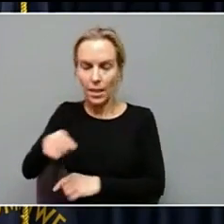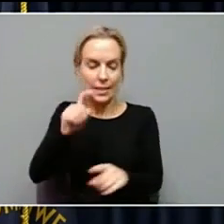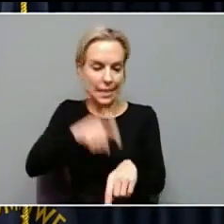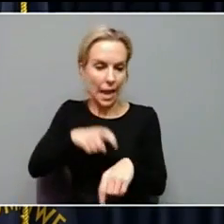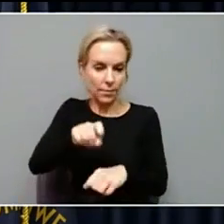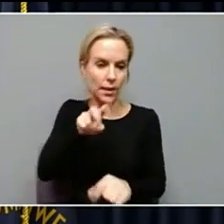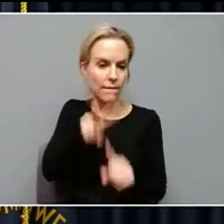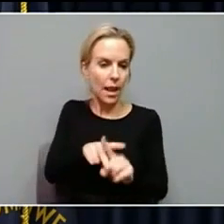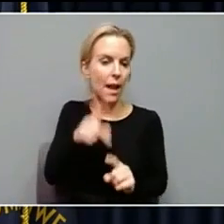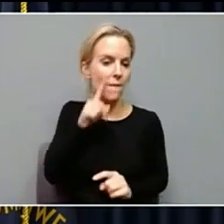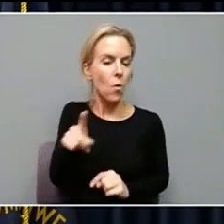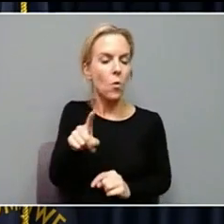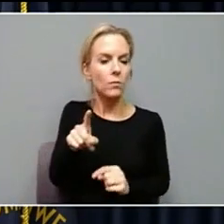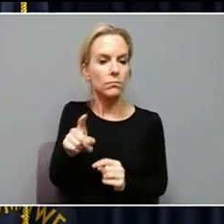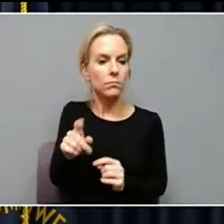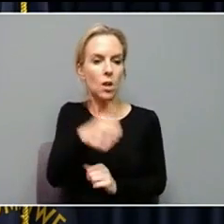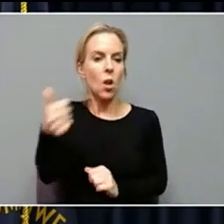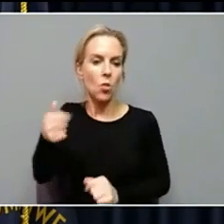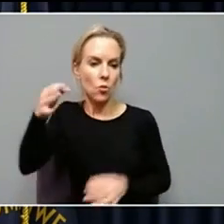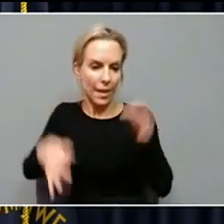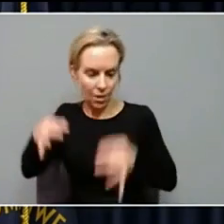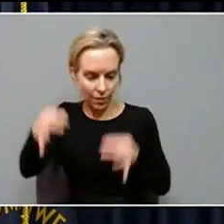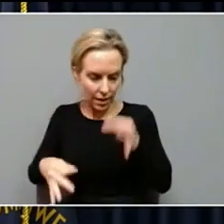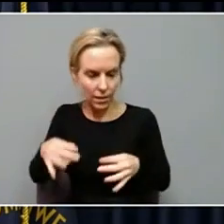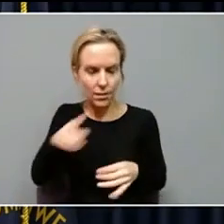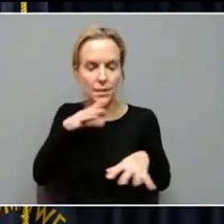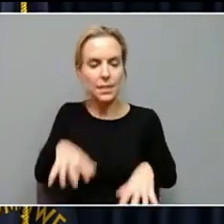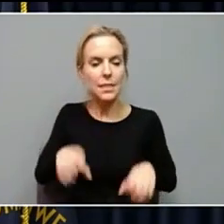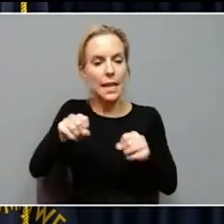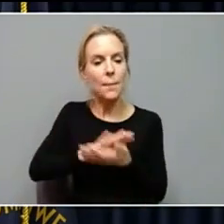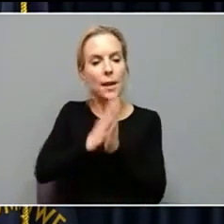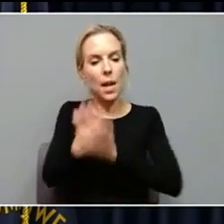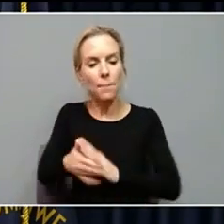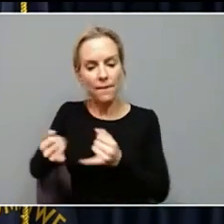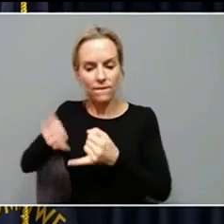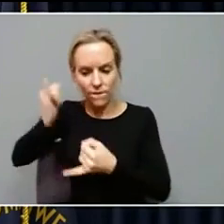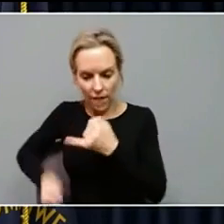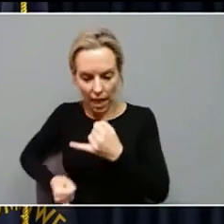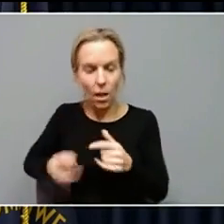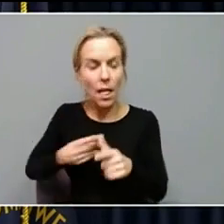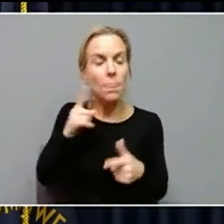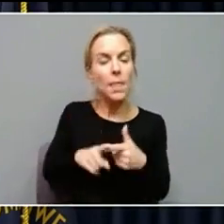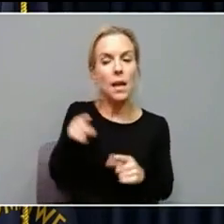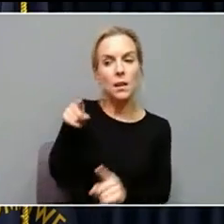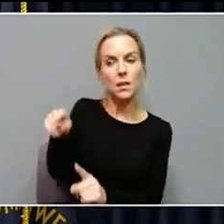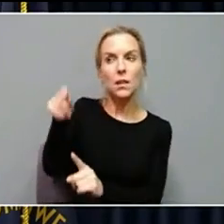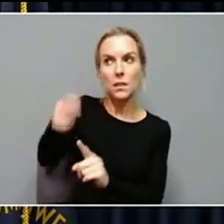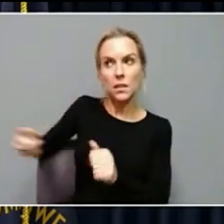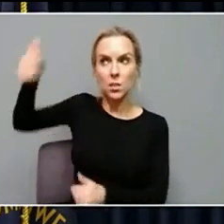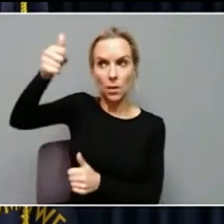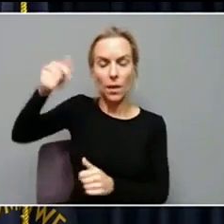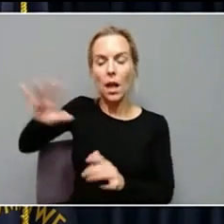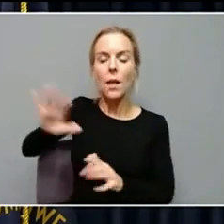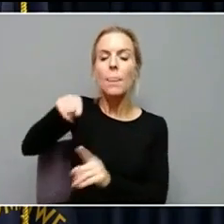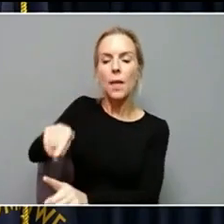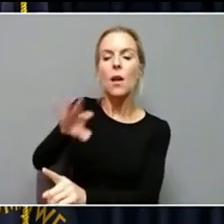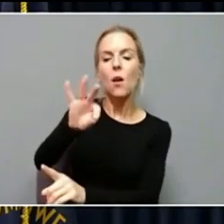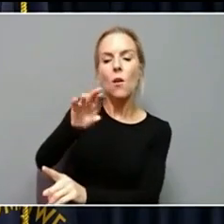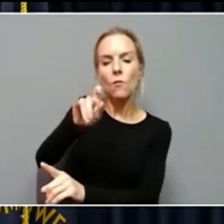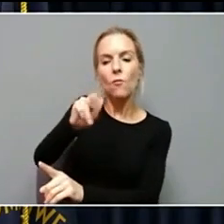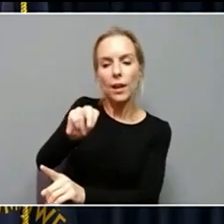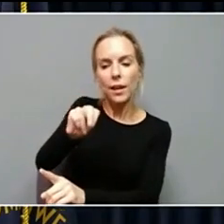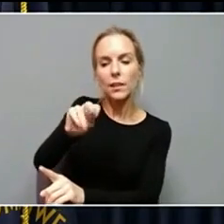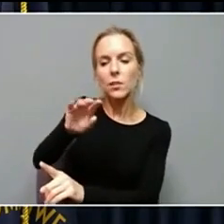rehearing. So that's what it takes for it to become final. And then the Supreme Court, then the Franklin Circuit Court would